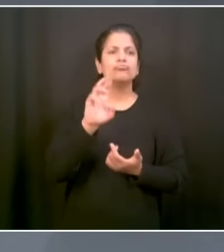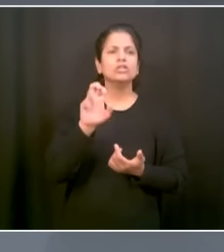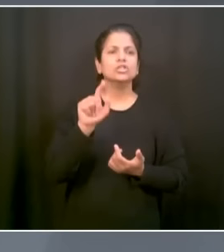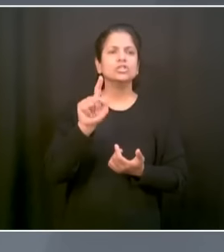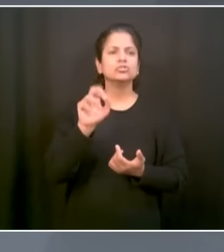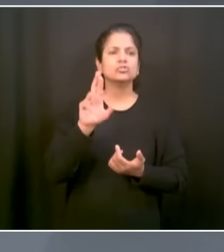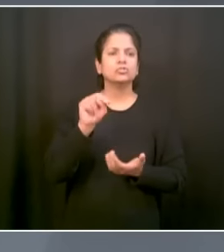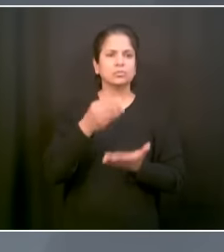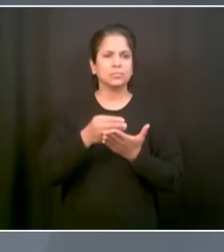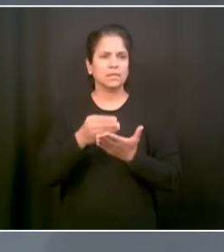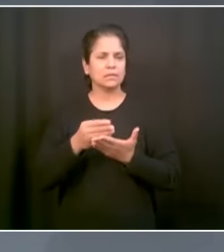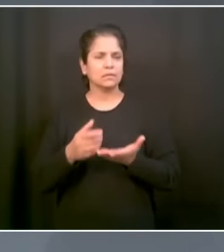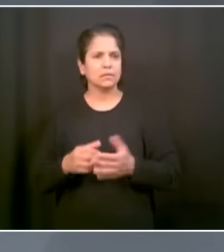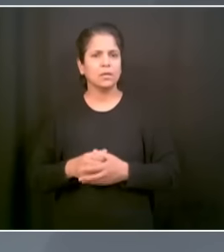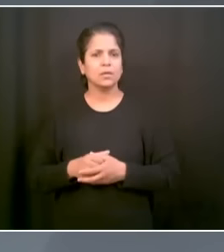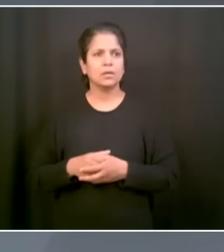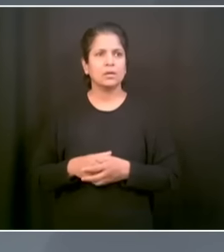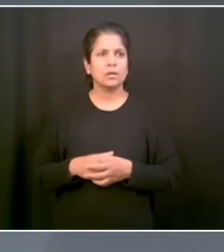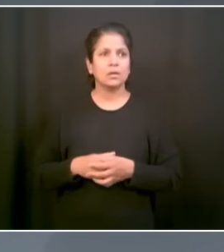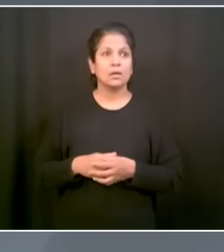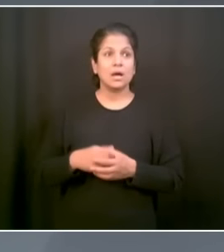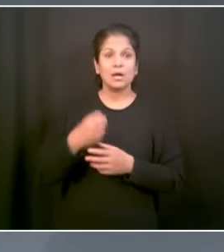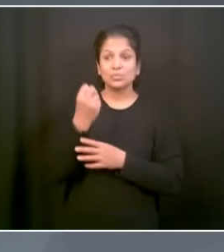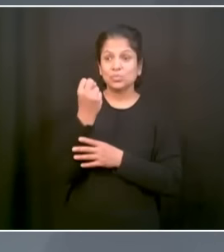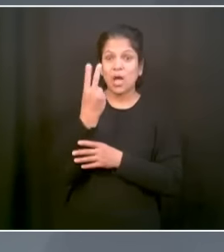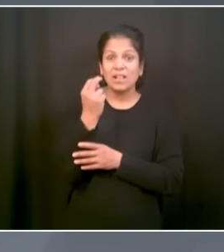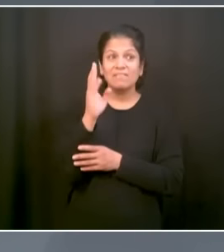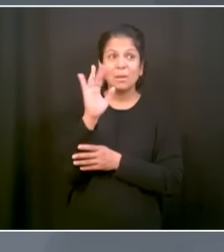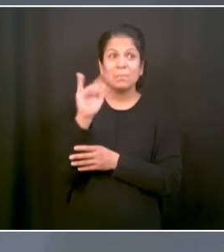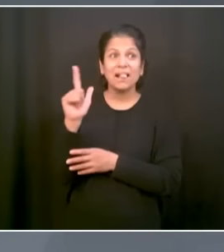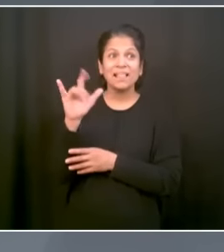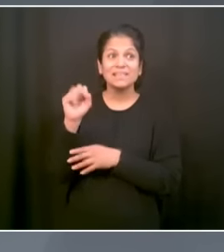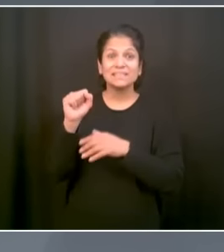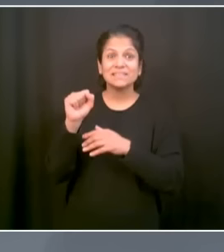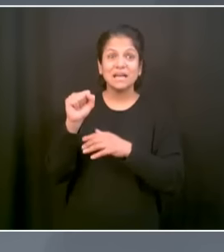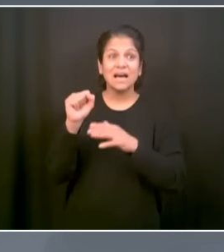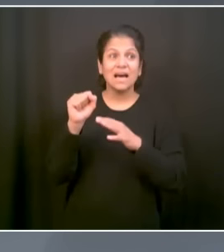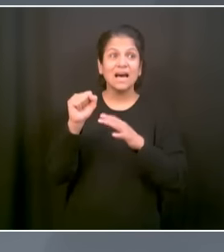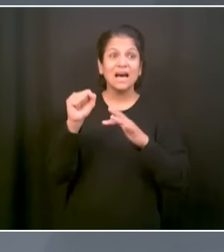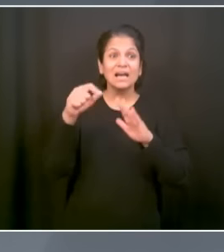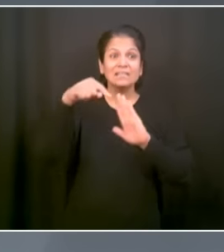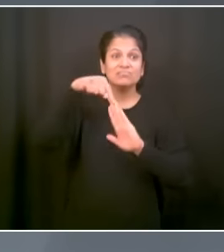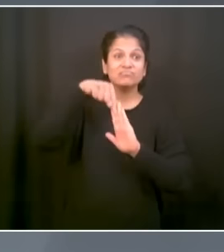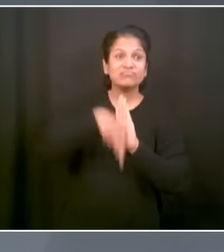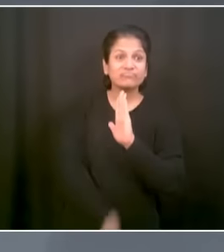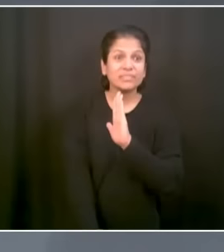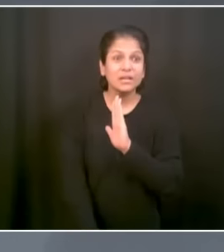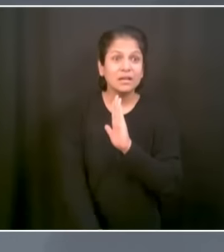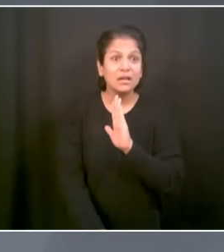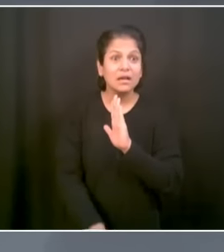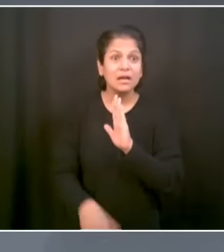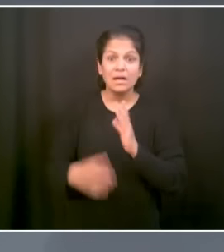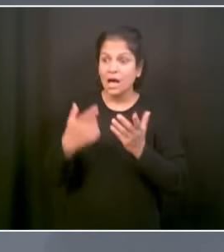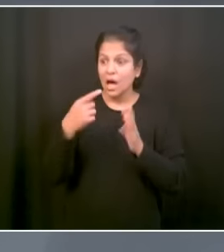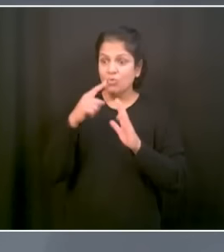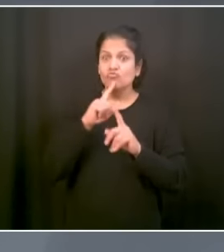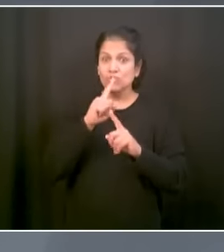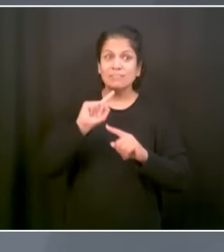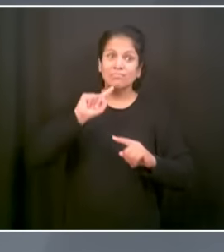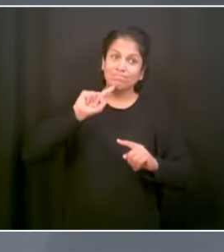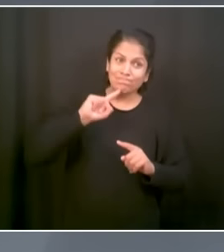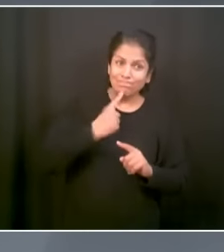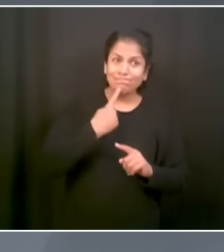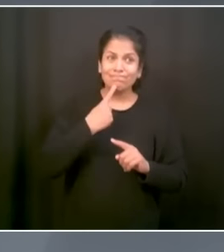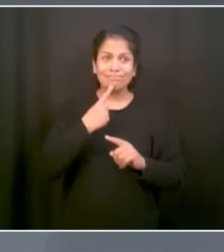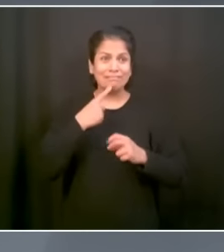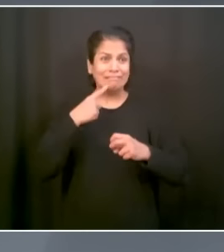billion fiscal deficit cannot be resolved through efficiencies and savings. Part of